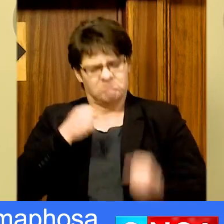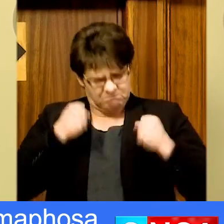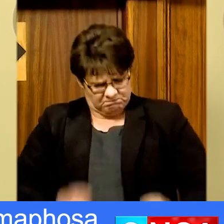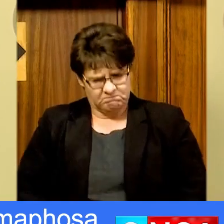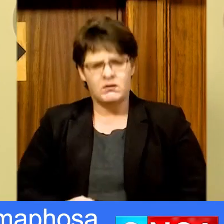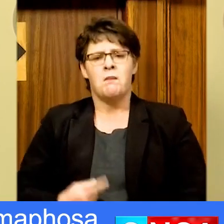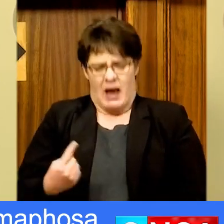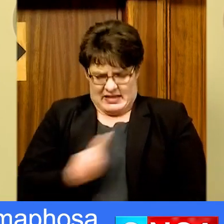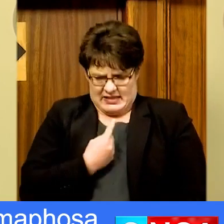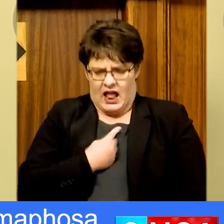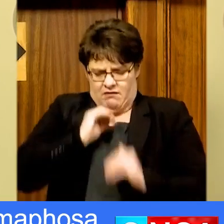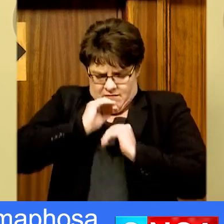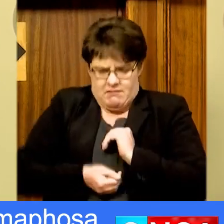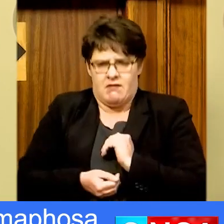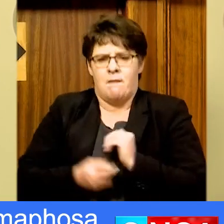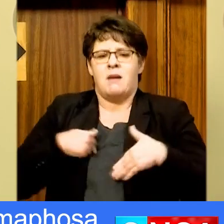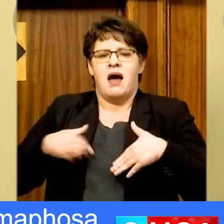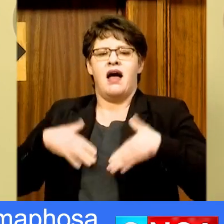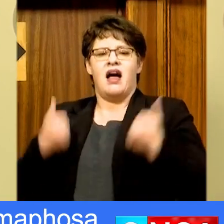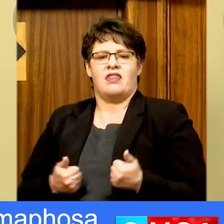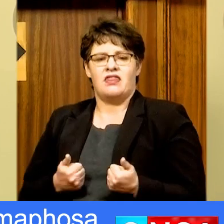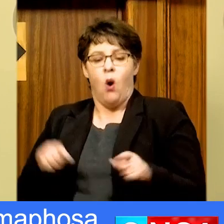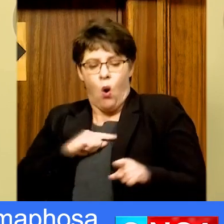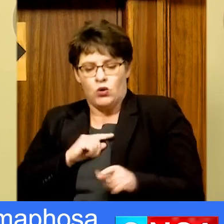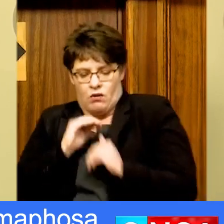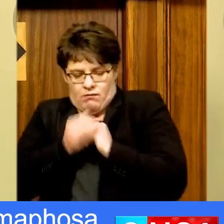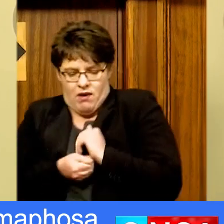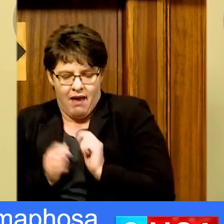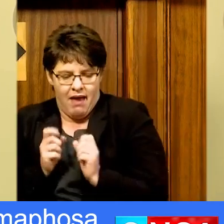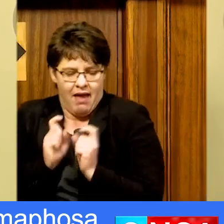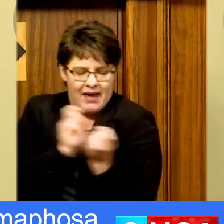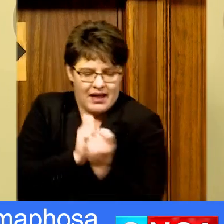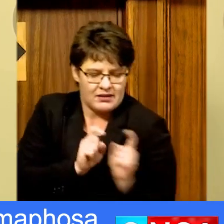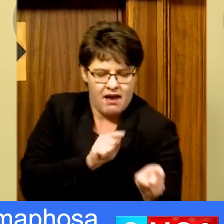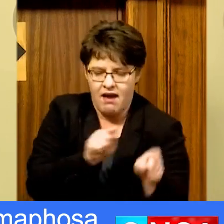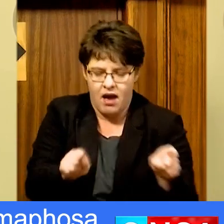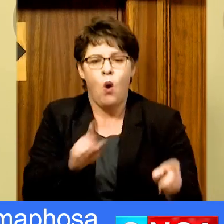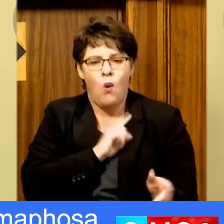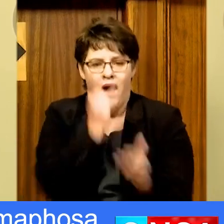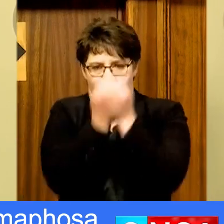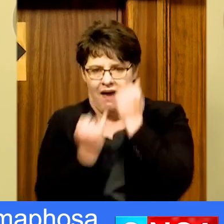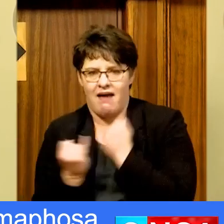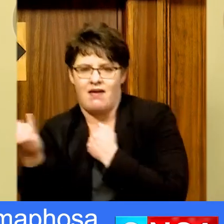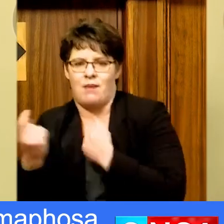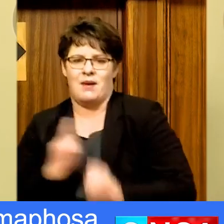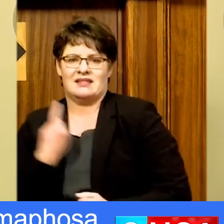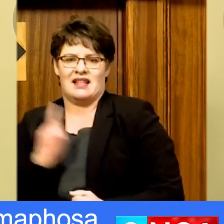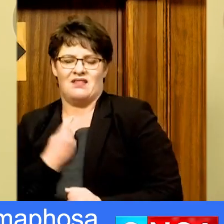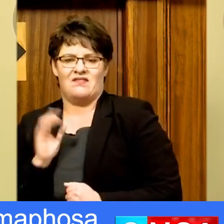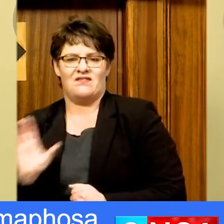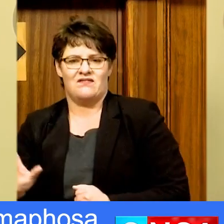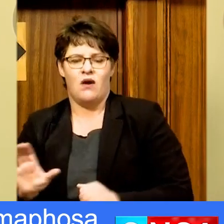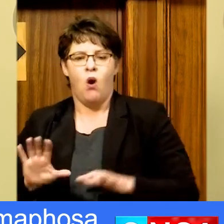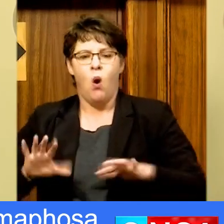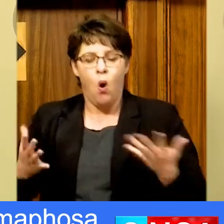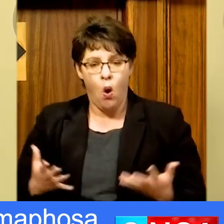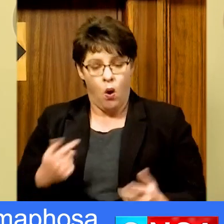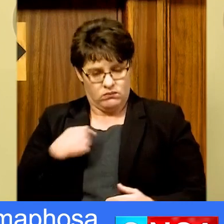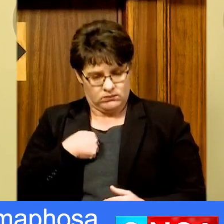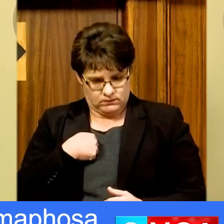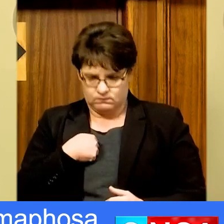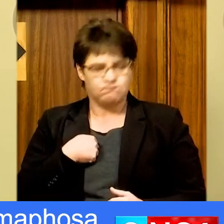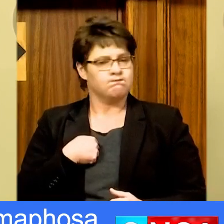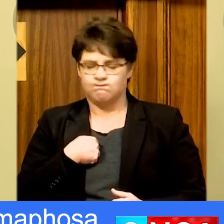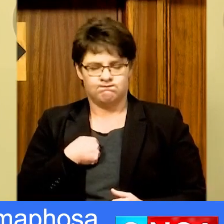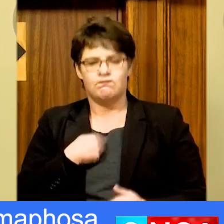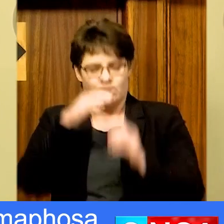responsibility for their health and the health of others by self-isolating or presenting